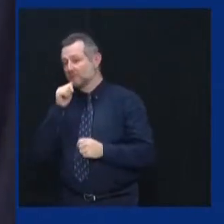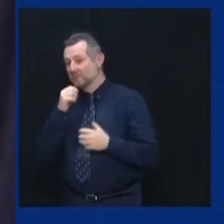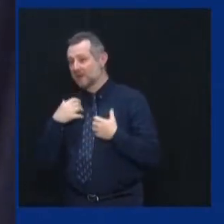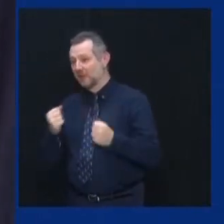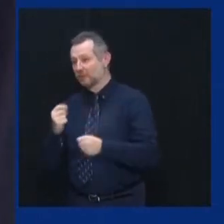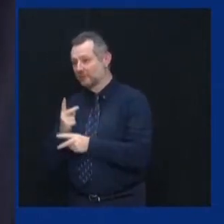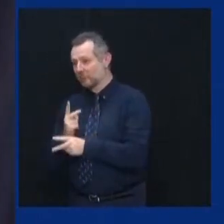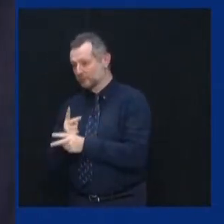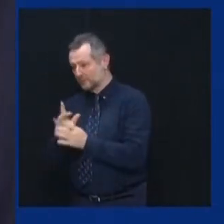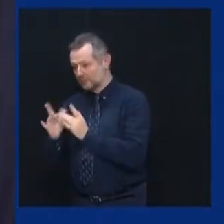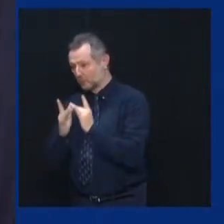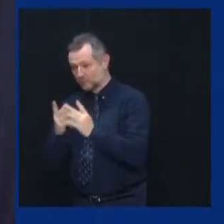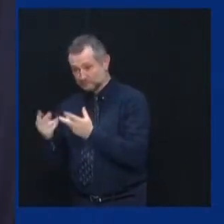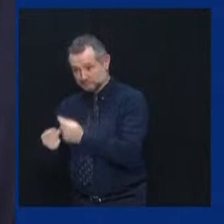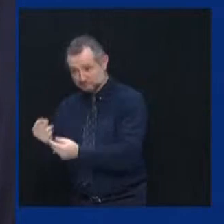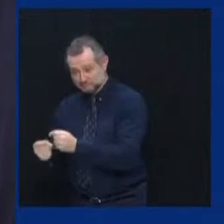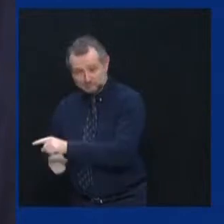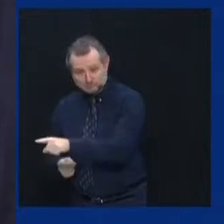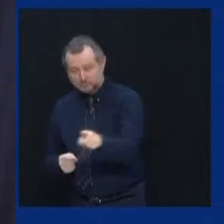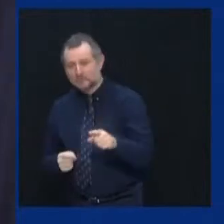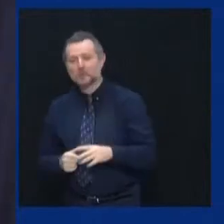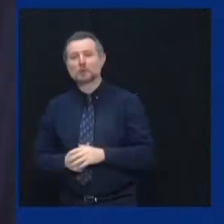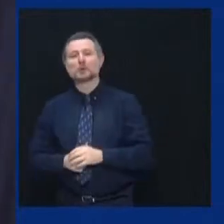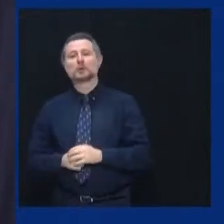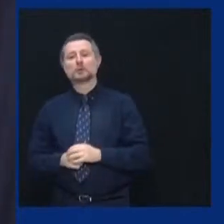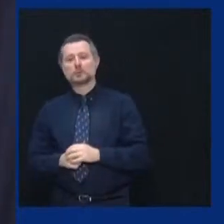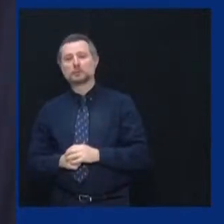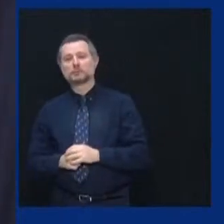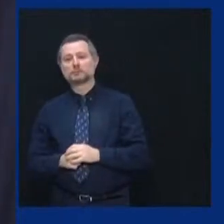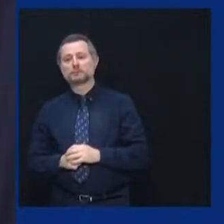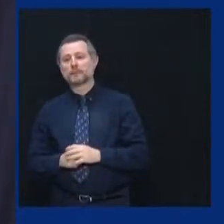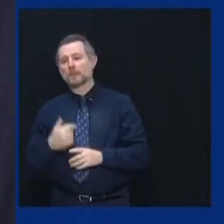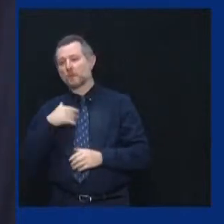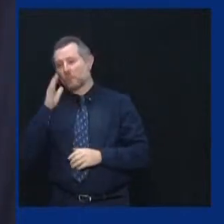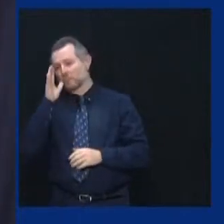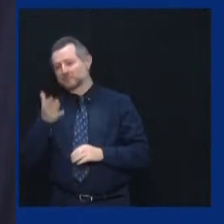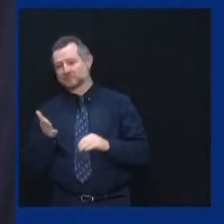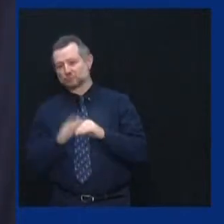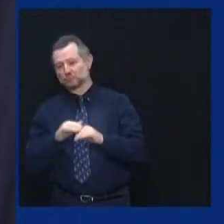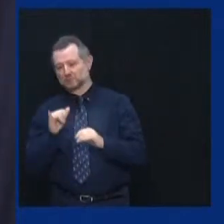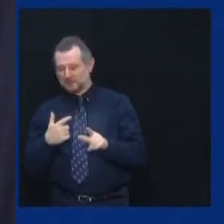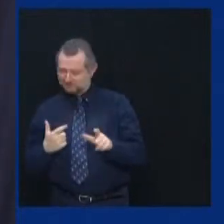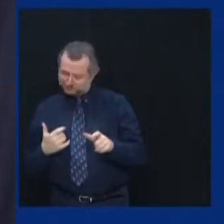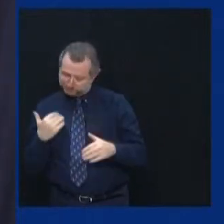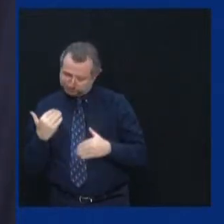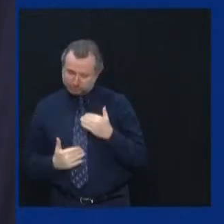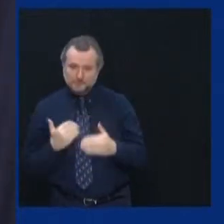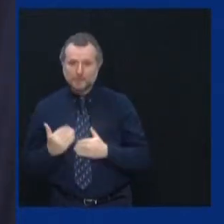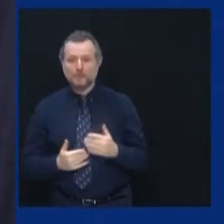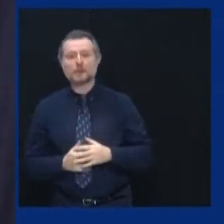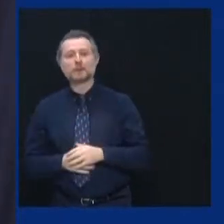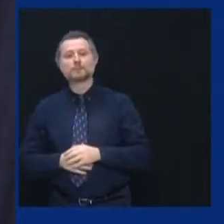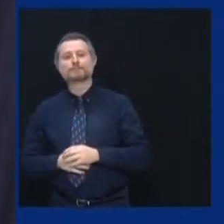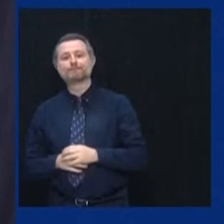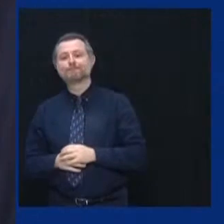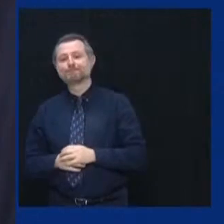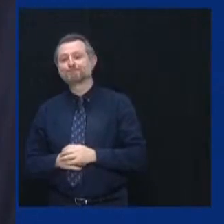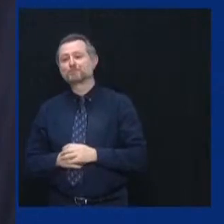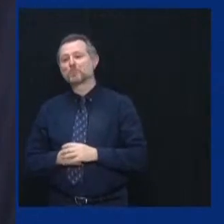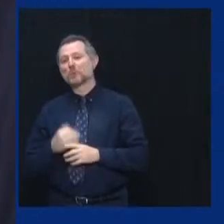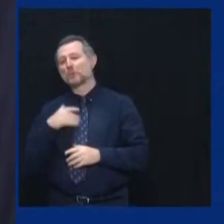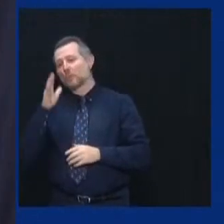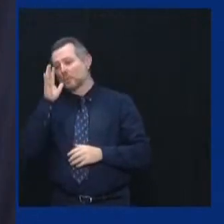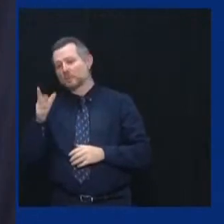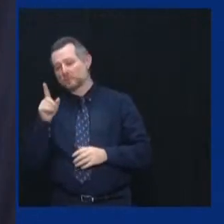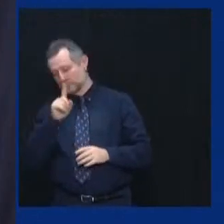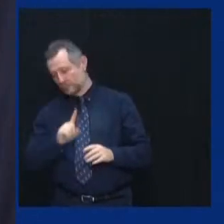doing their own healthcare workers, will increase that, and then we'll open 1B.